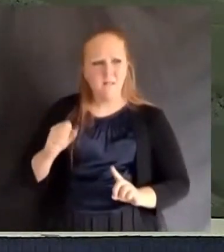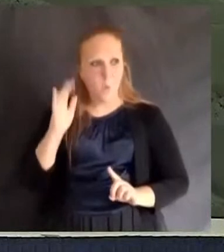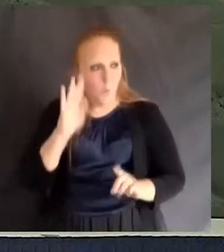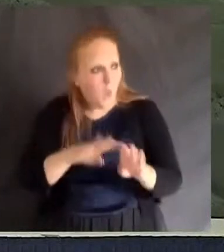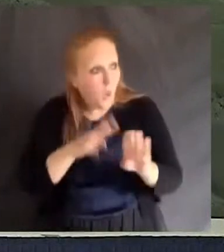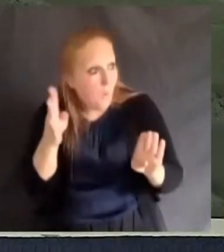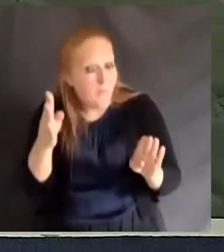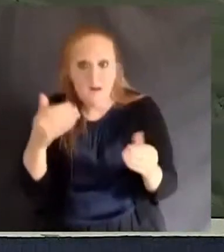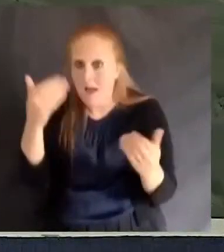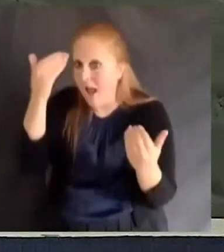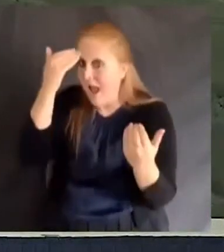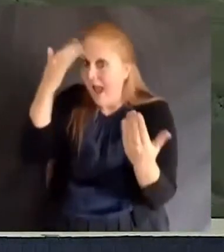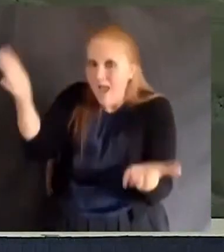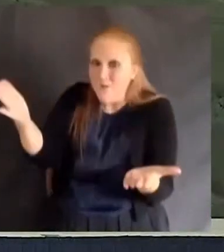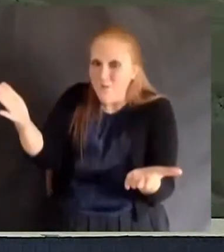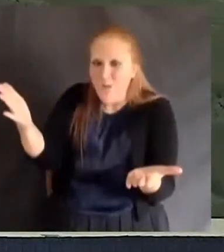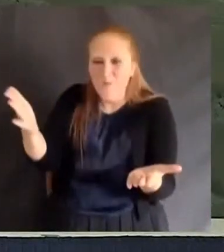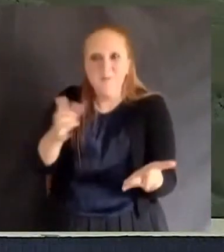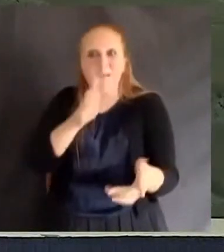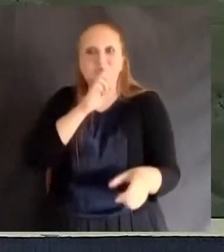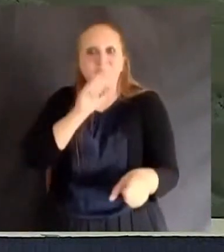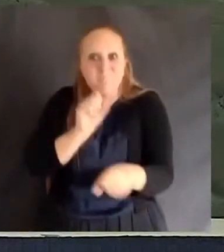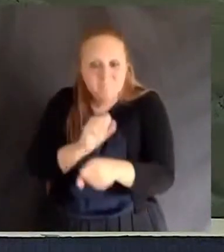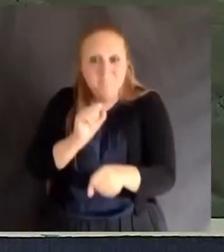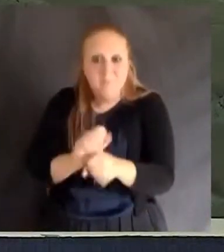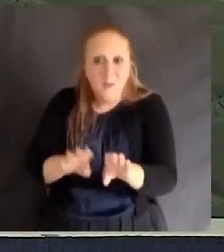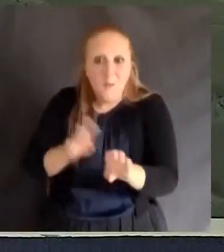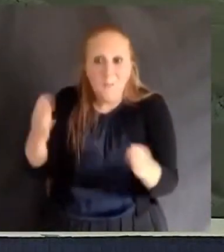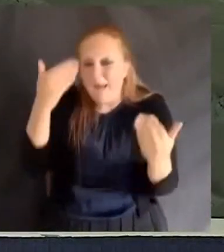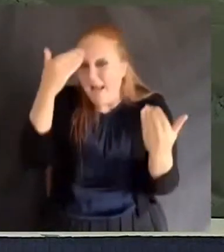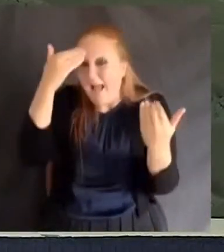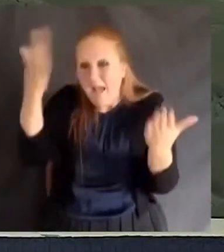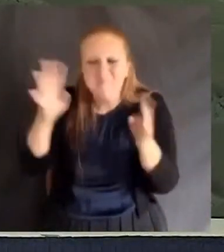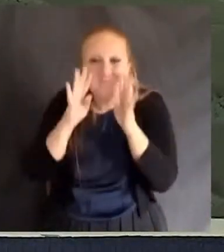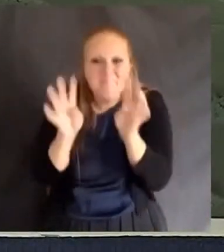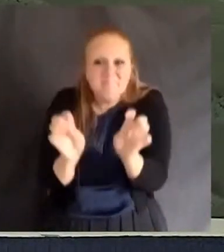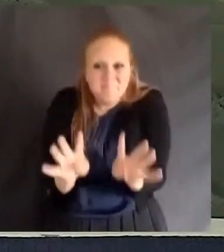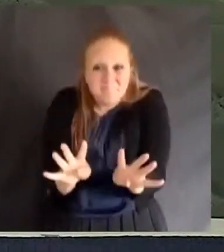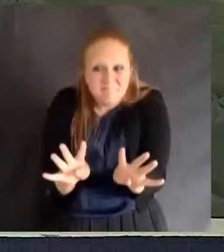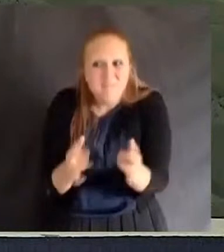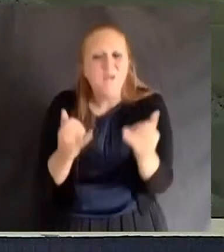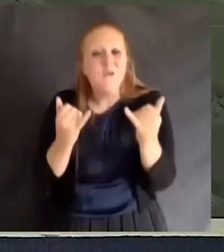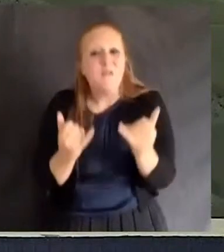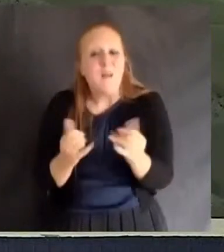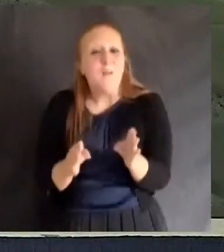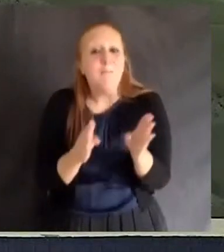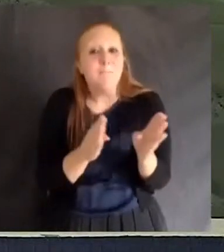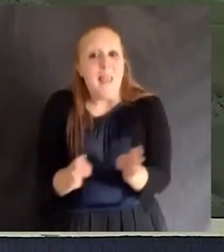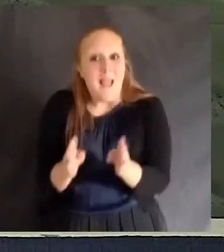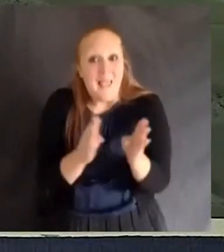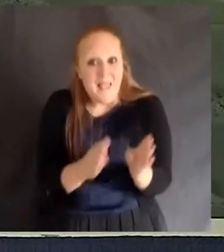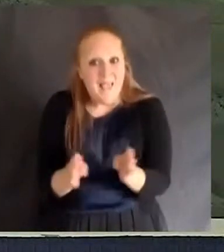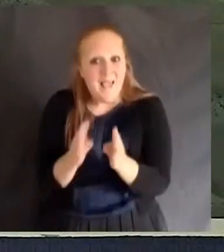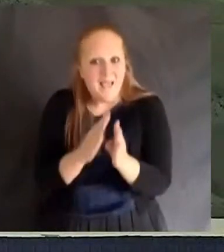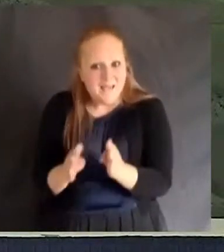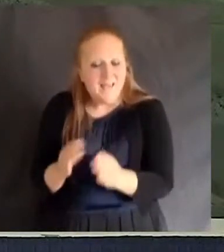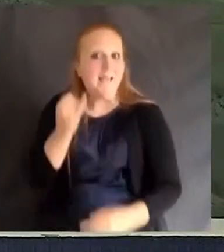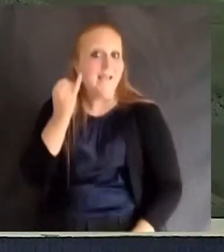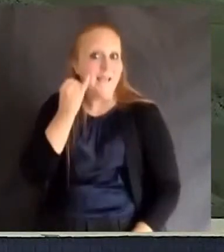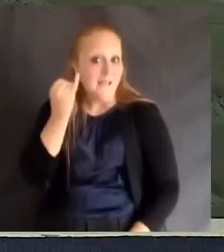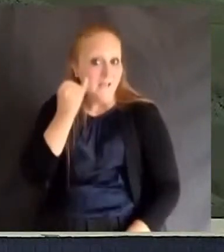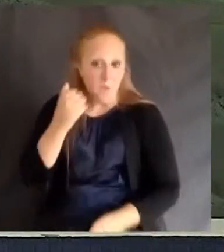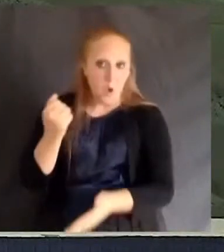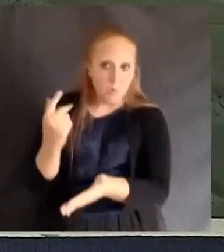reopen. Yeah, we're coming up with plans if we decide to reopen. I think that's the variance between what the